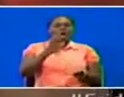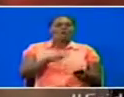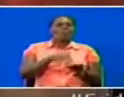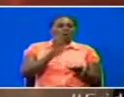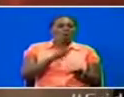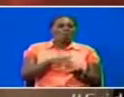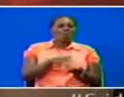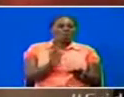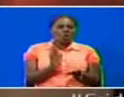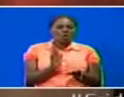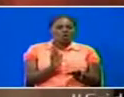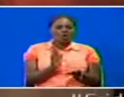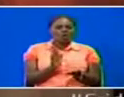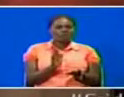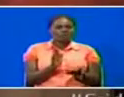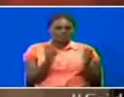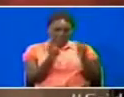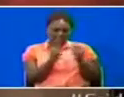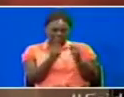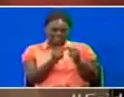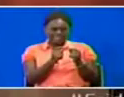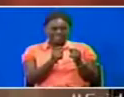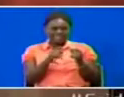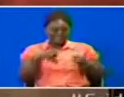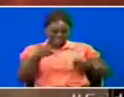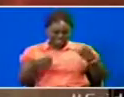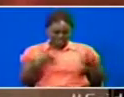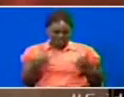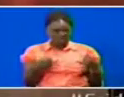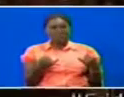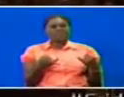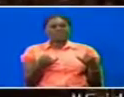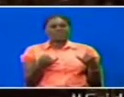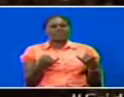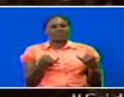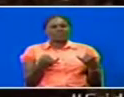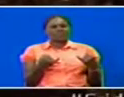away and talk about eating insects and they'll spread the word about what they've seen that day.